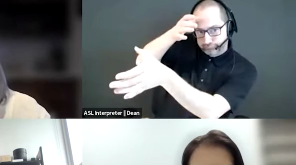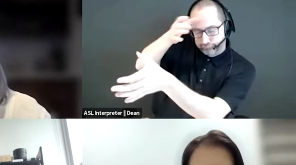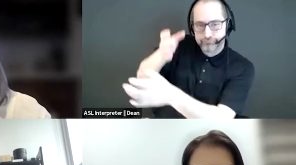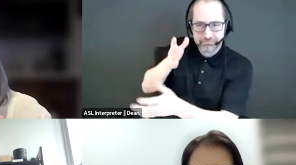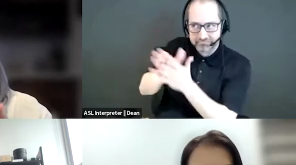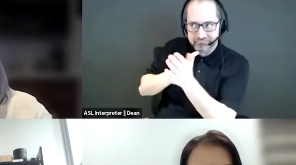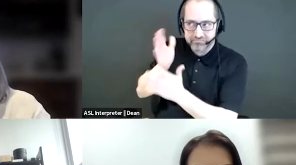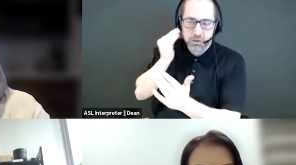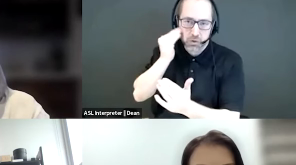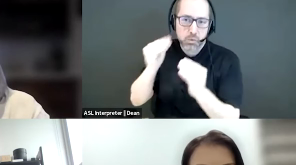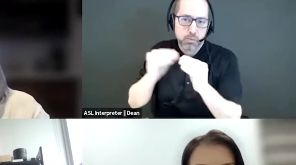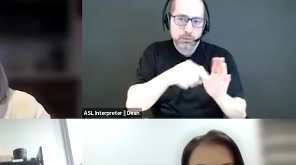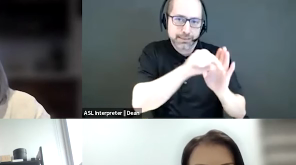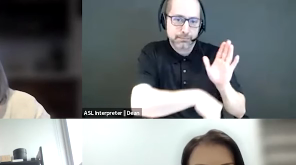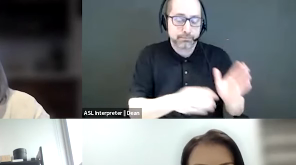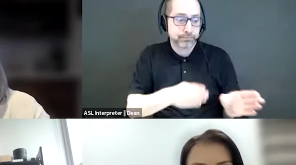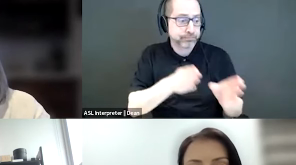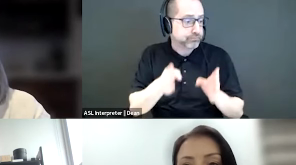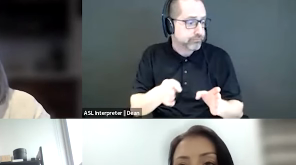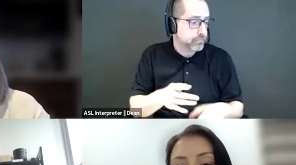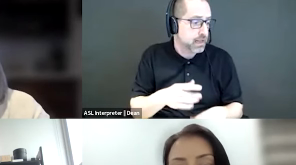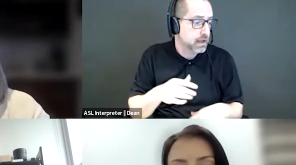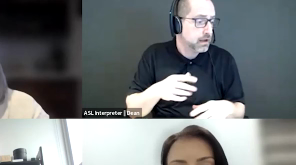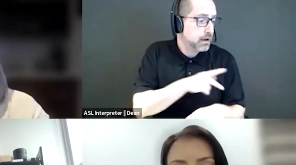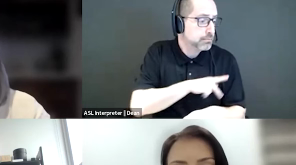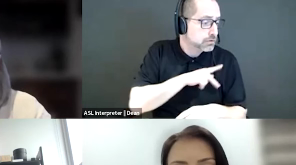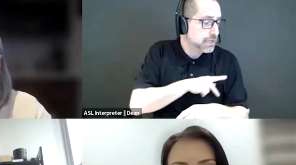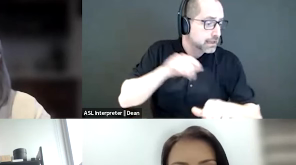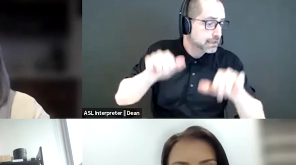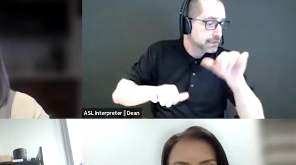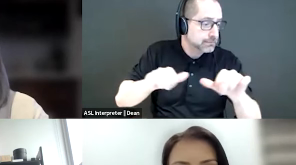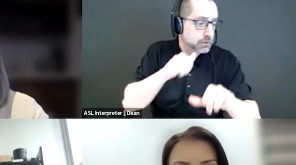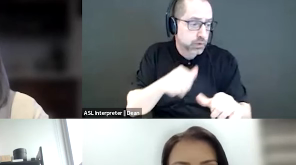measures characteristic trait patterns, again, across different situations.